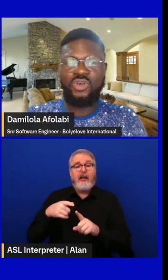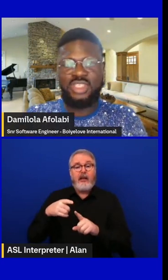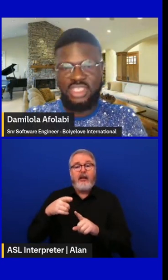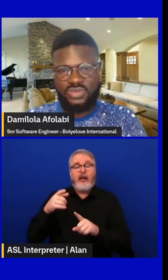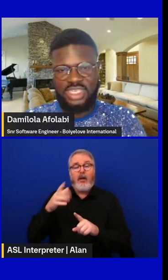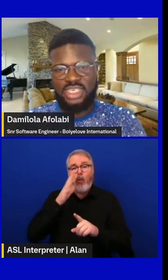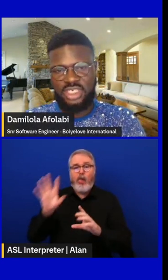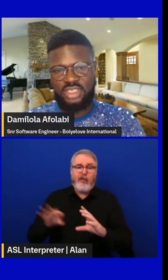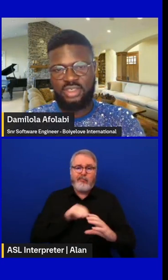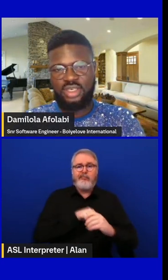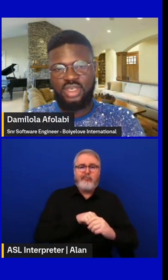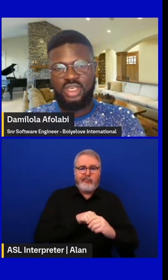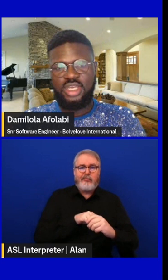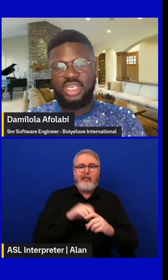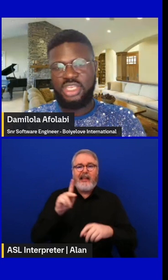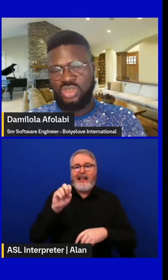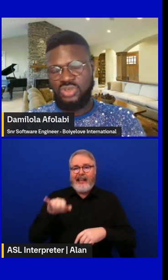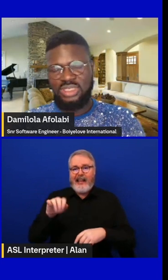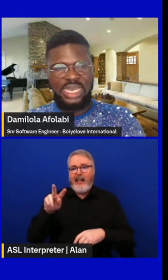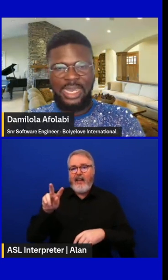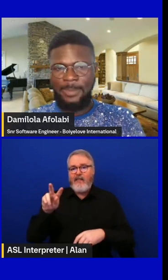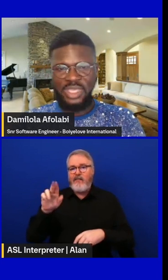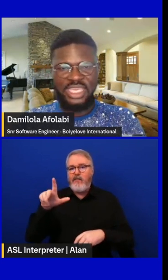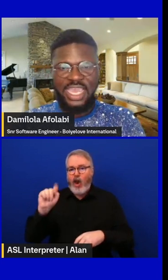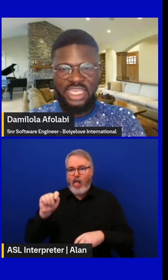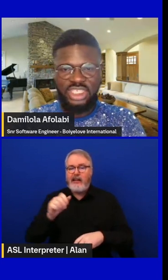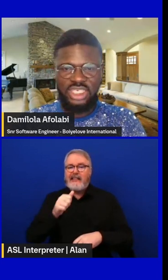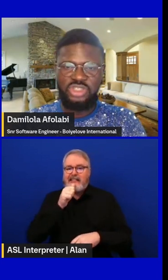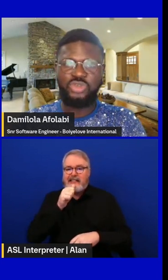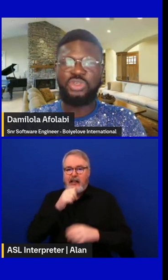key vault secret engine. They use